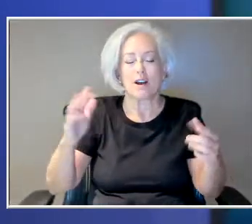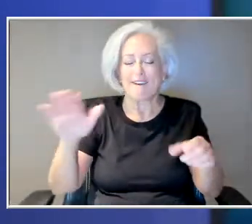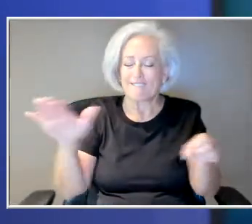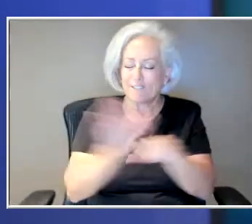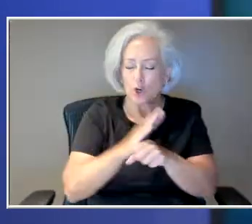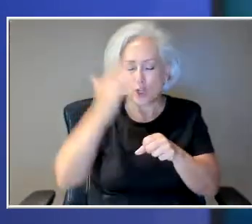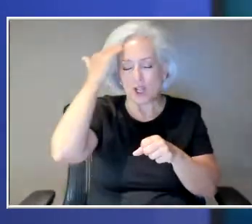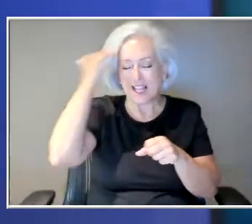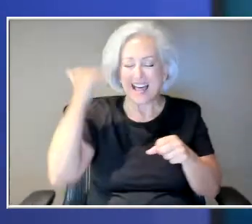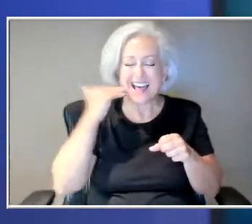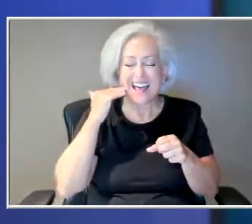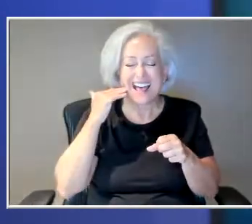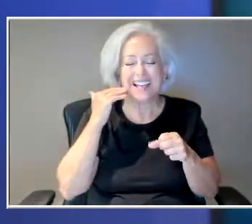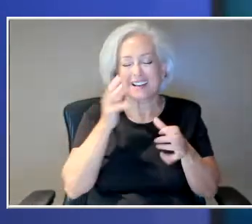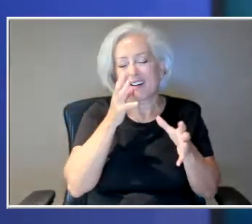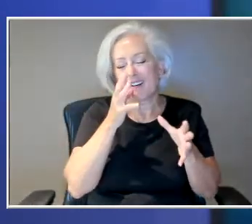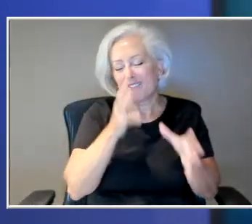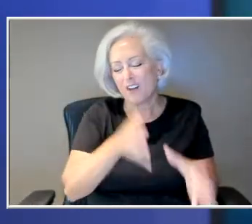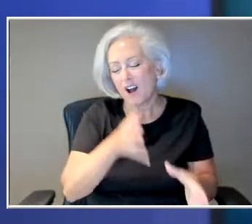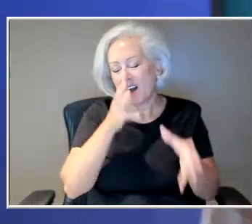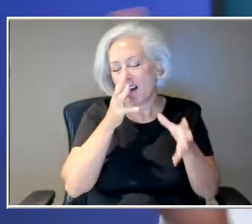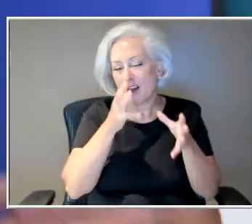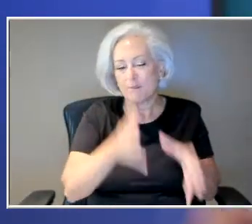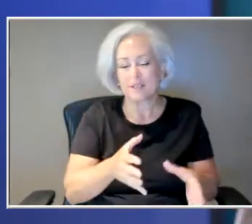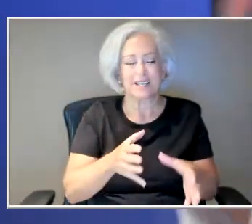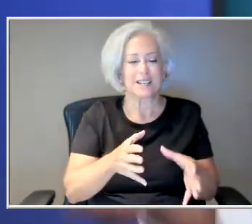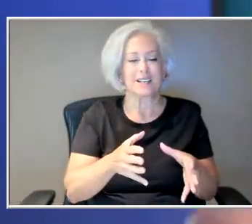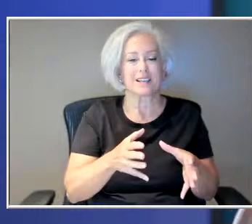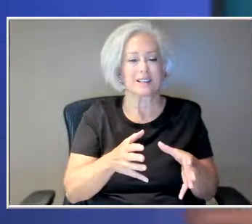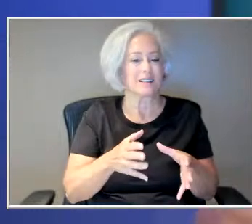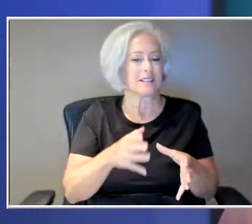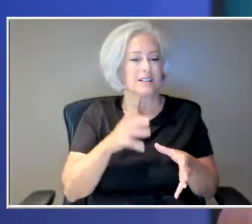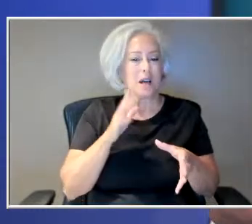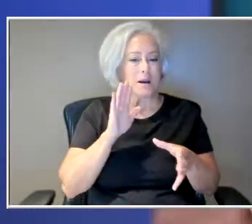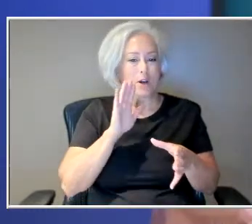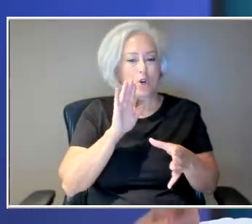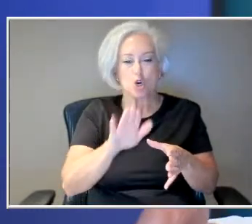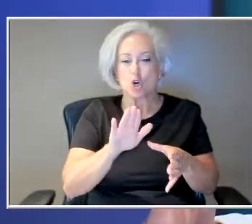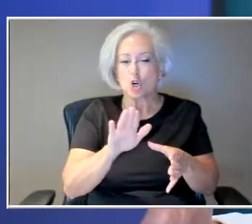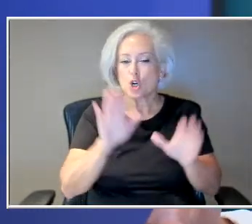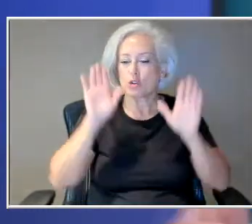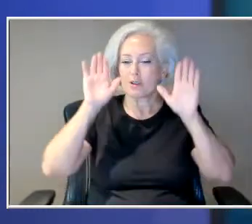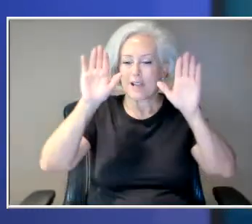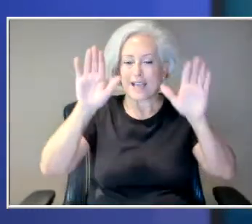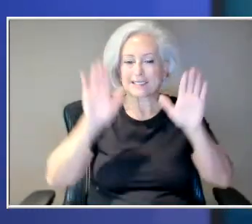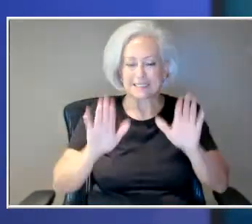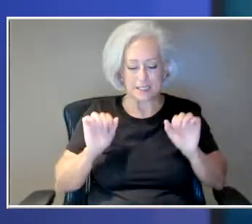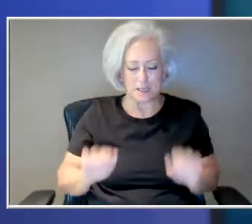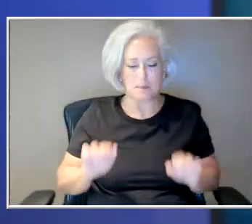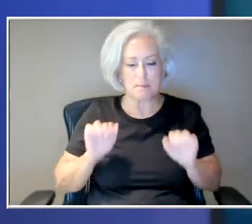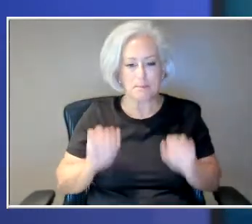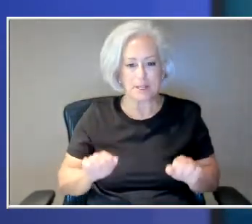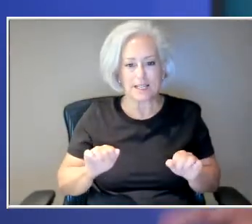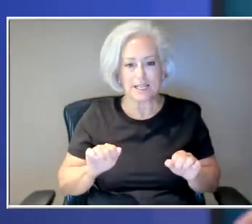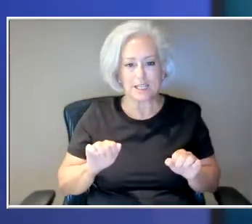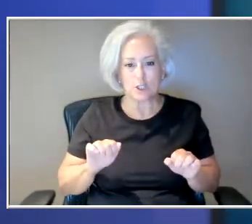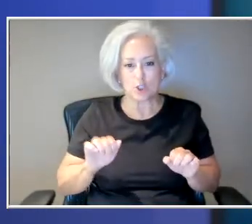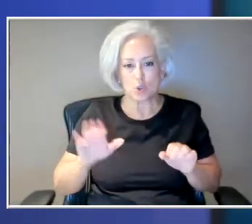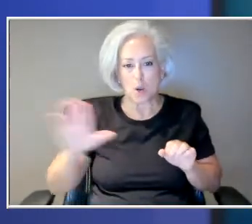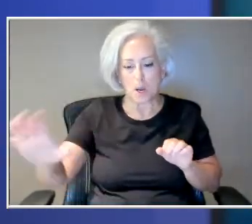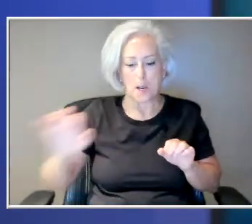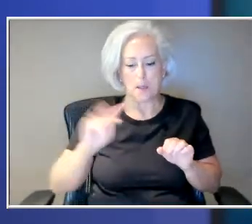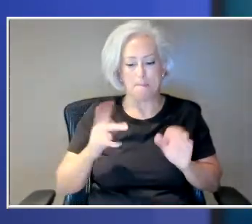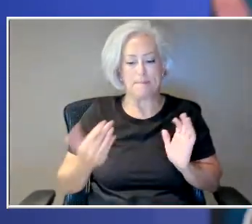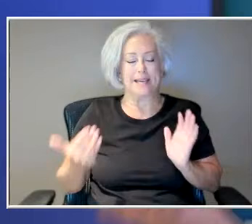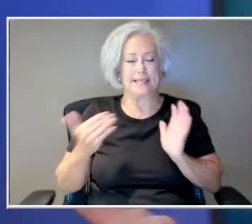aneurysm story, but the statistics were stacked against her. Her excellent ability to rebound from it was stacked against her. Some